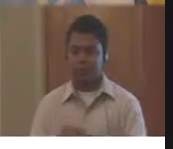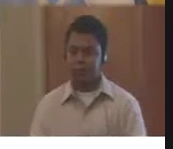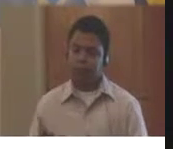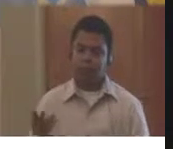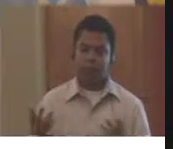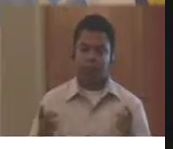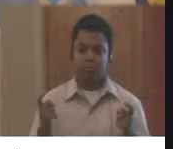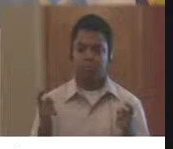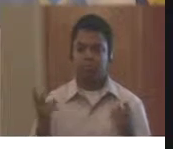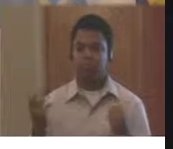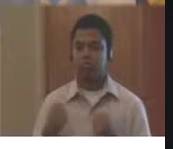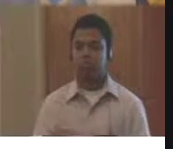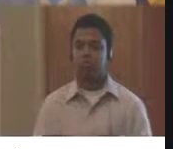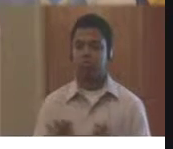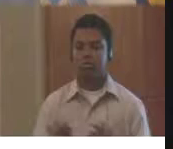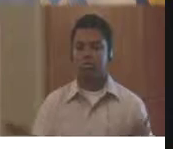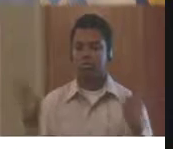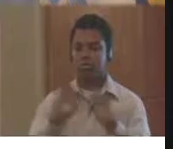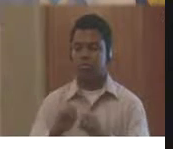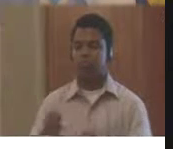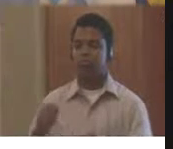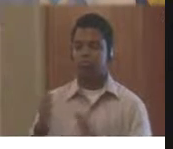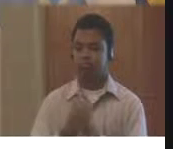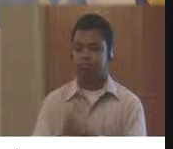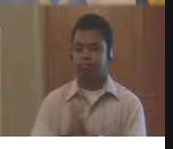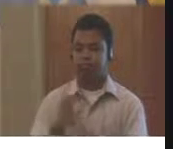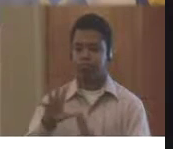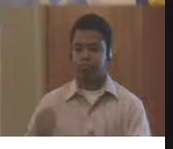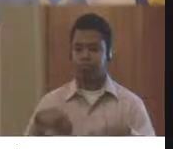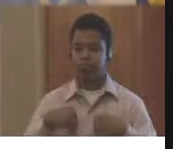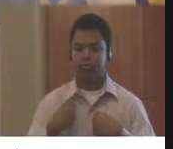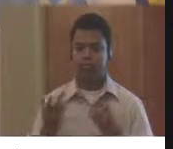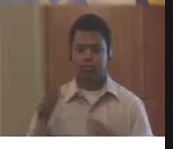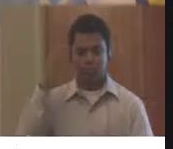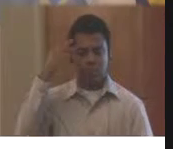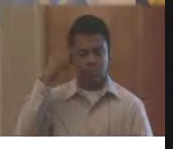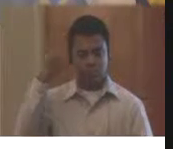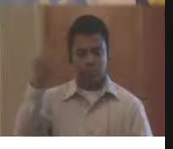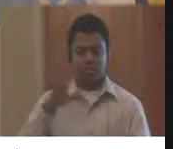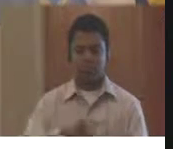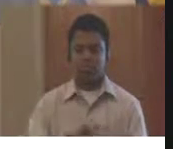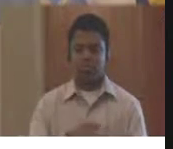that are faced with these challenges, and we need to incorporate these capacities to reduce the